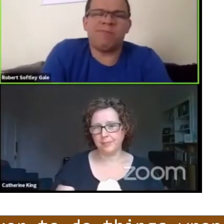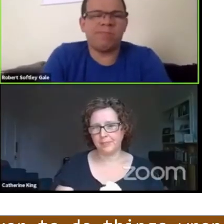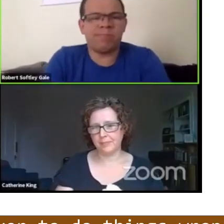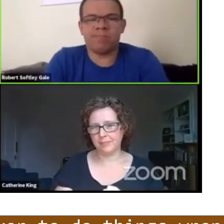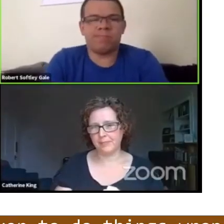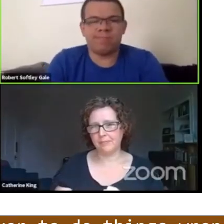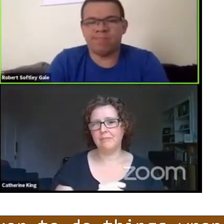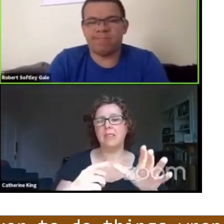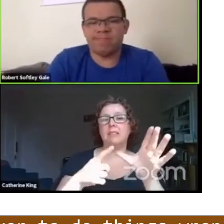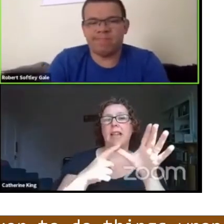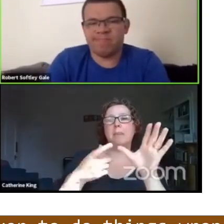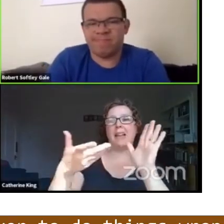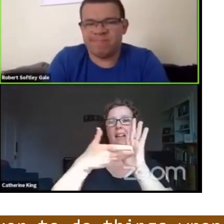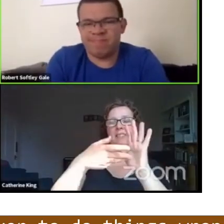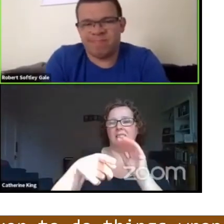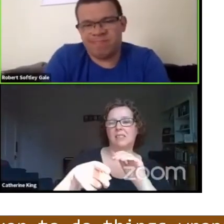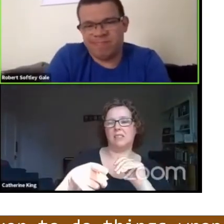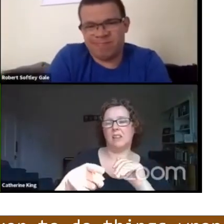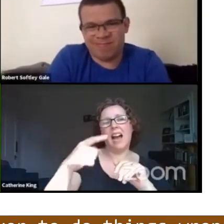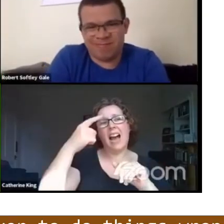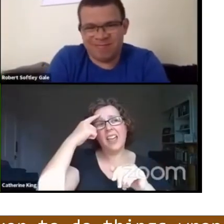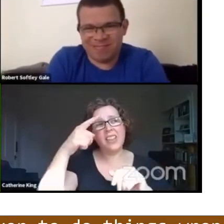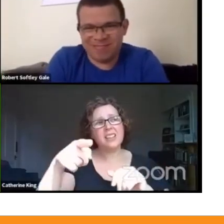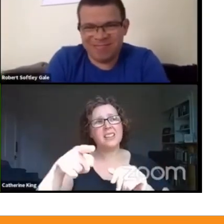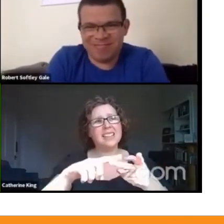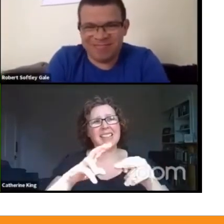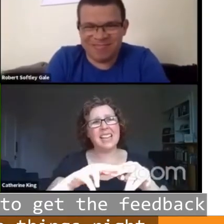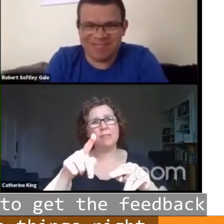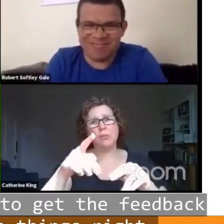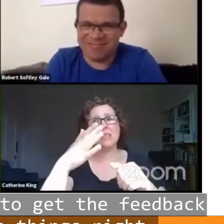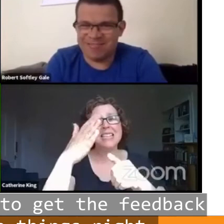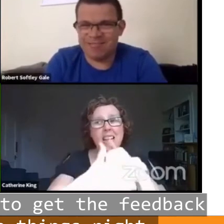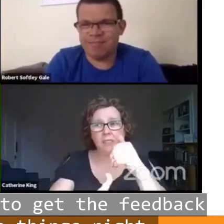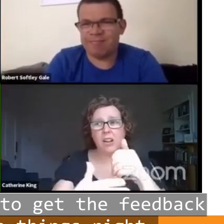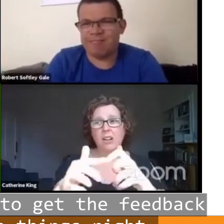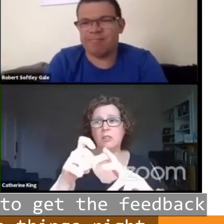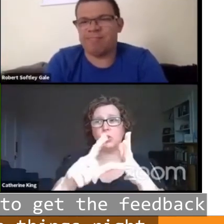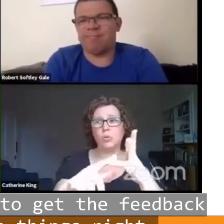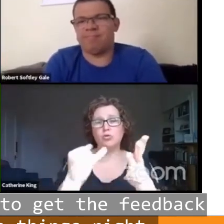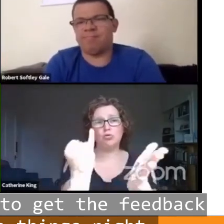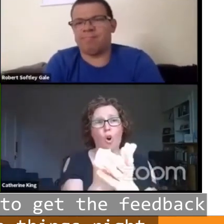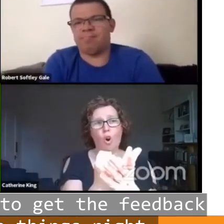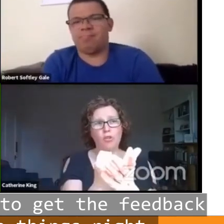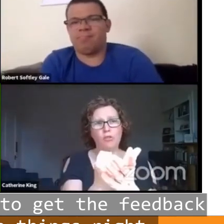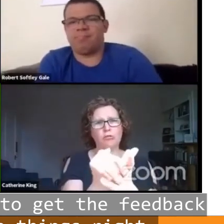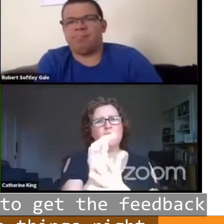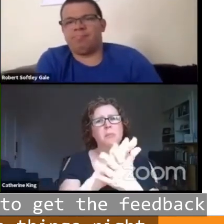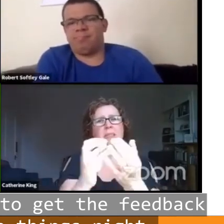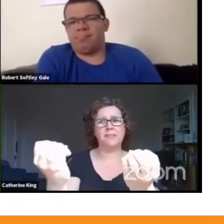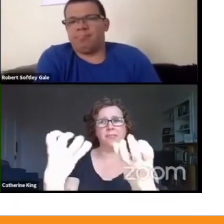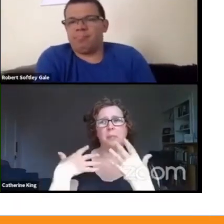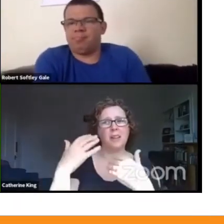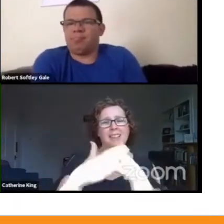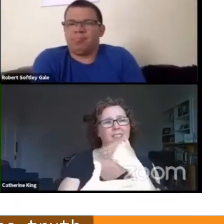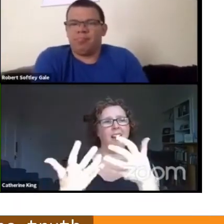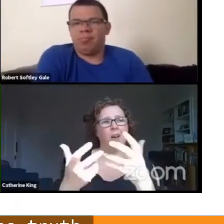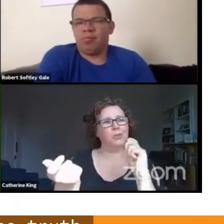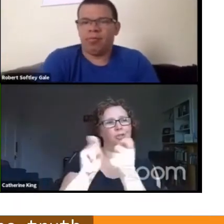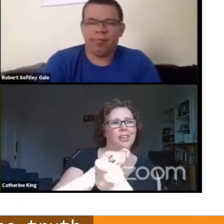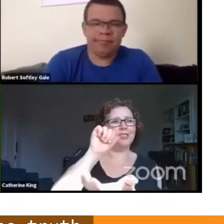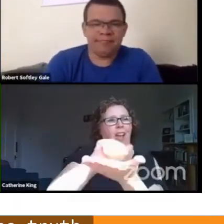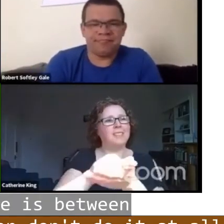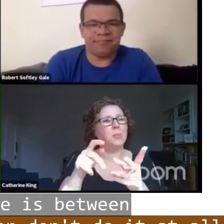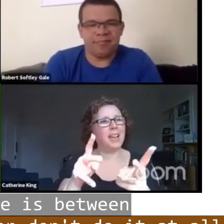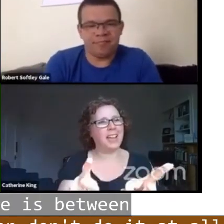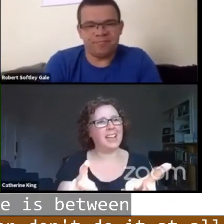Yeah, and I think if you don't ever do things wrong, you're never going to get the feedback as to how to do things right. Like that's